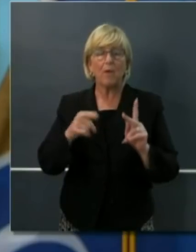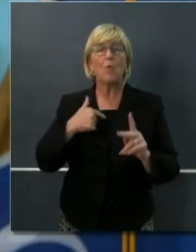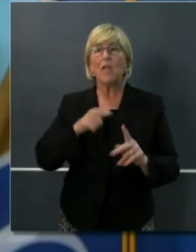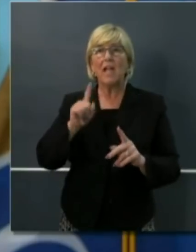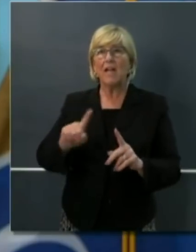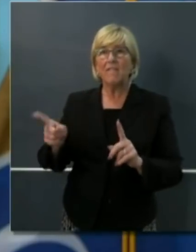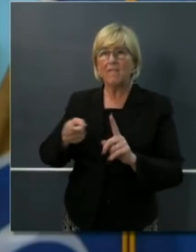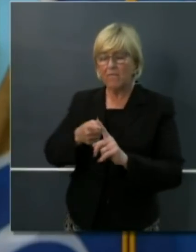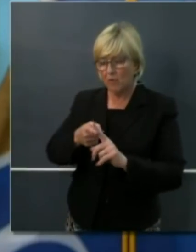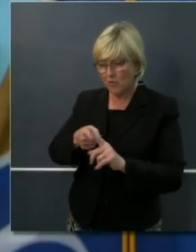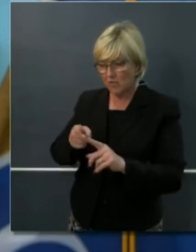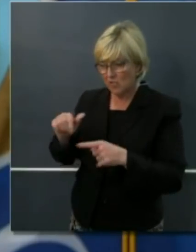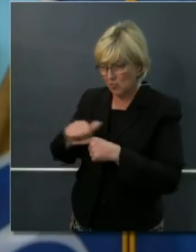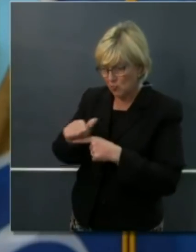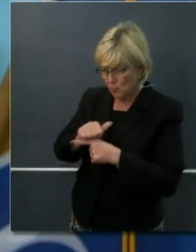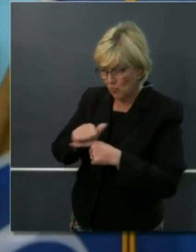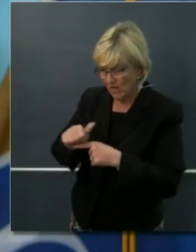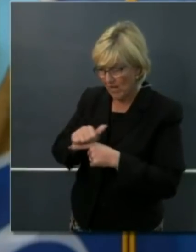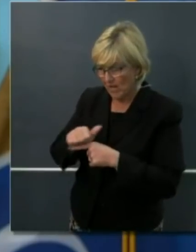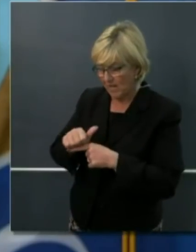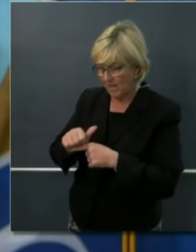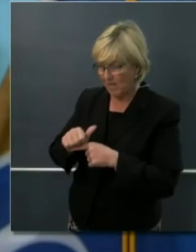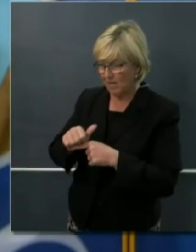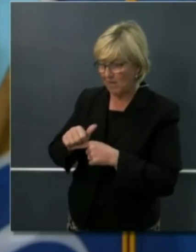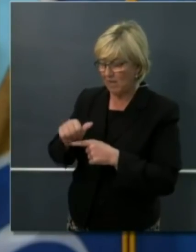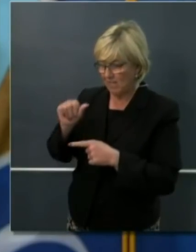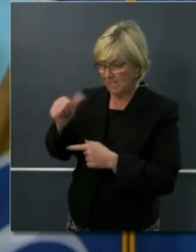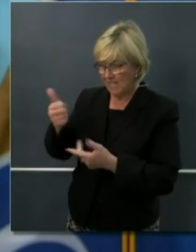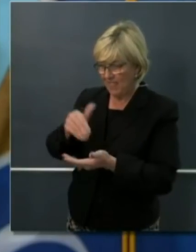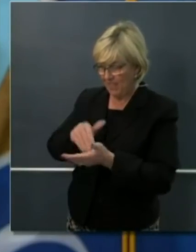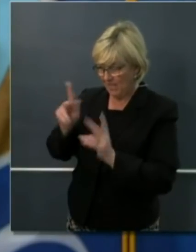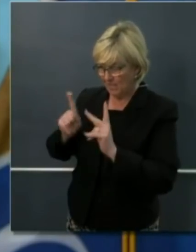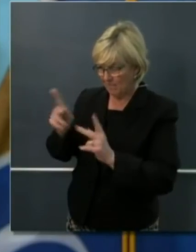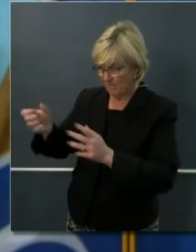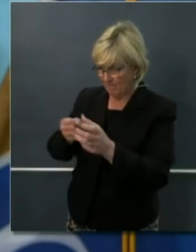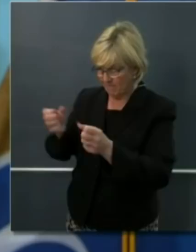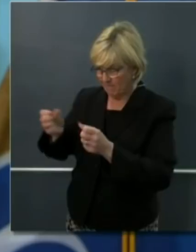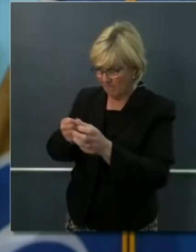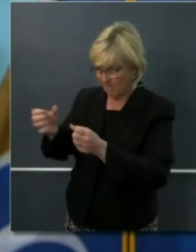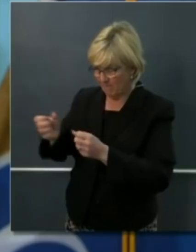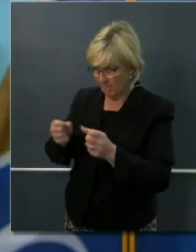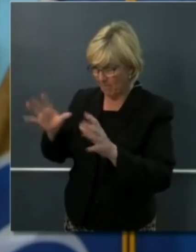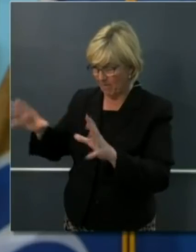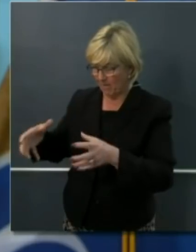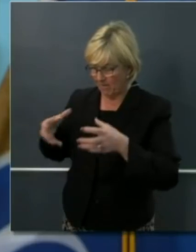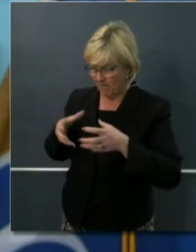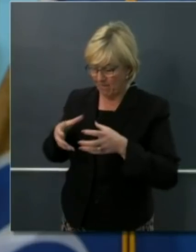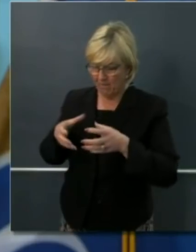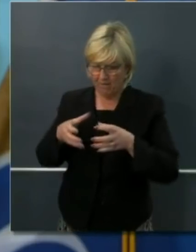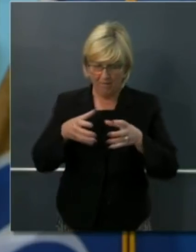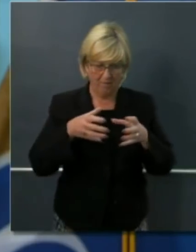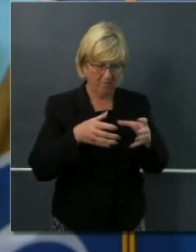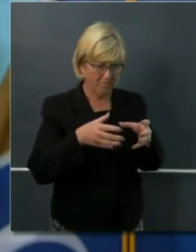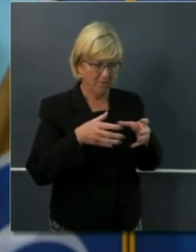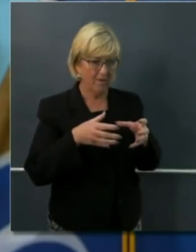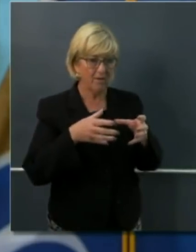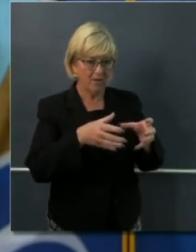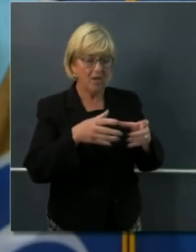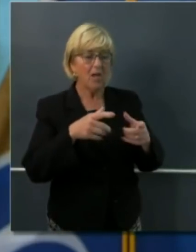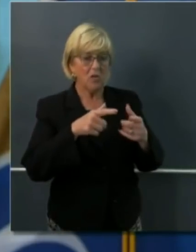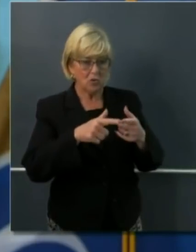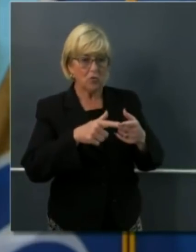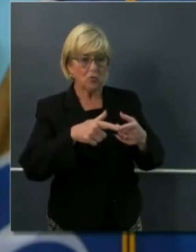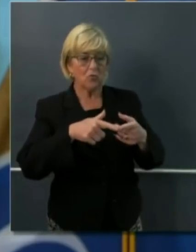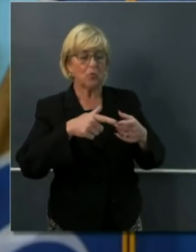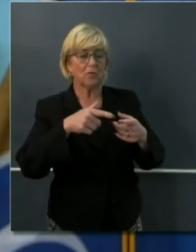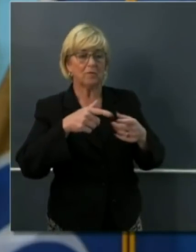these tracers, get 10,000 folks up and operational, again, building off the local infrastructure,